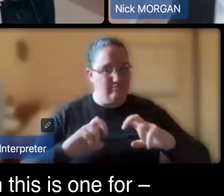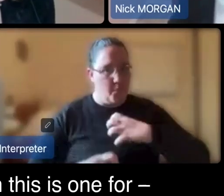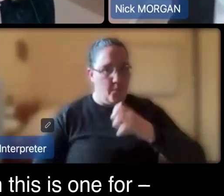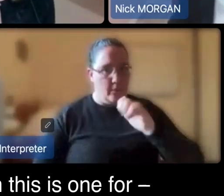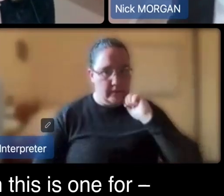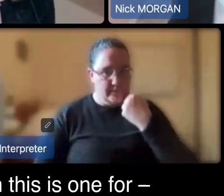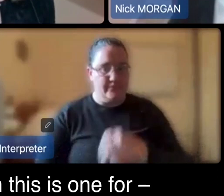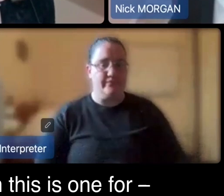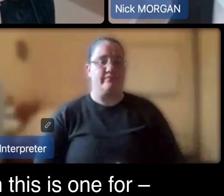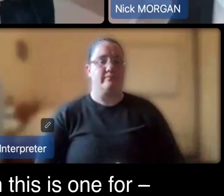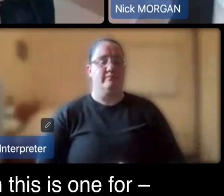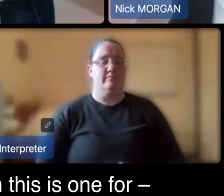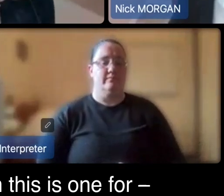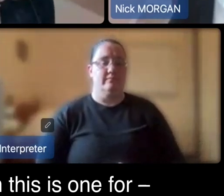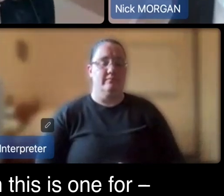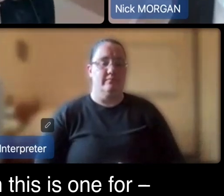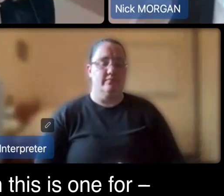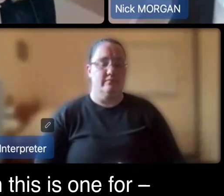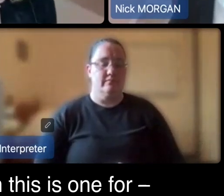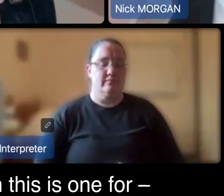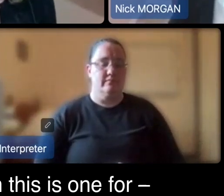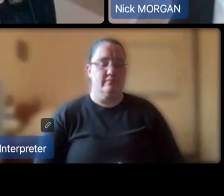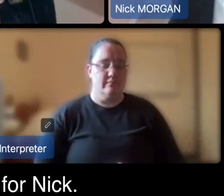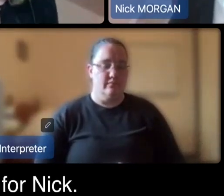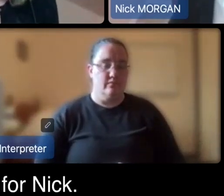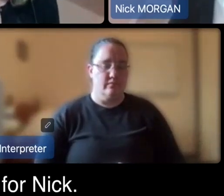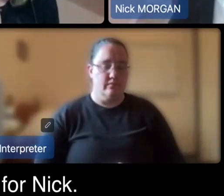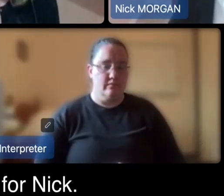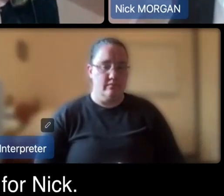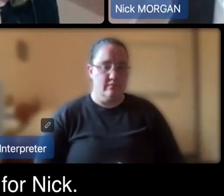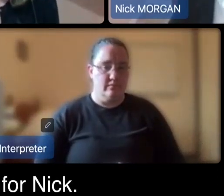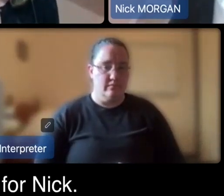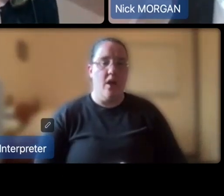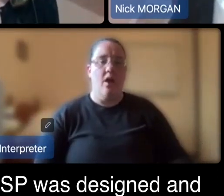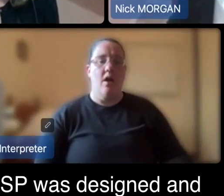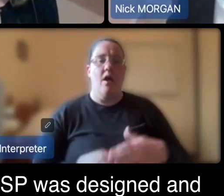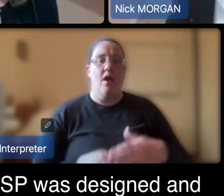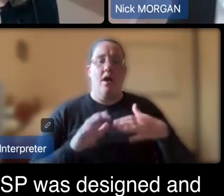Right. I think, again, this is one for, this is for Nick.